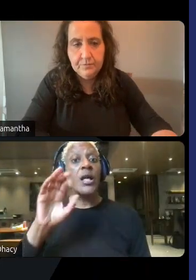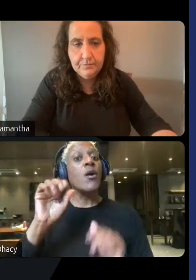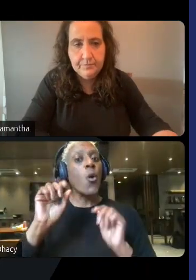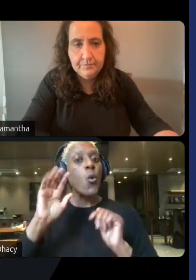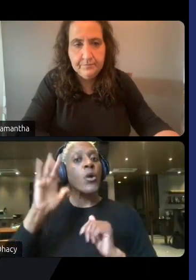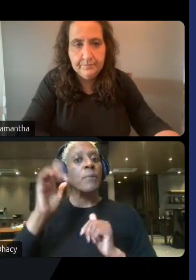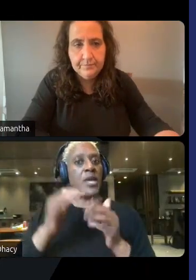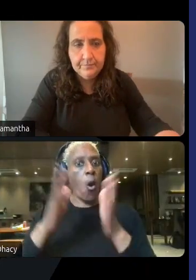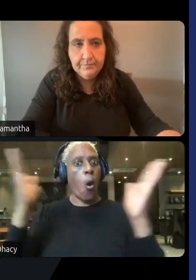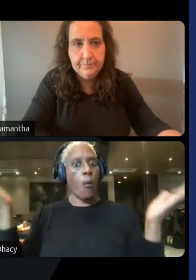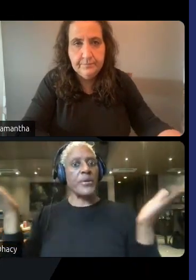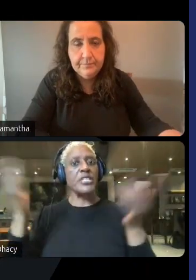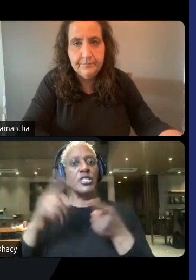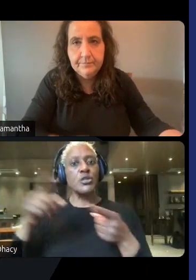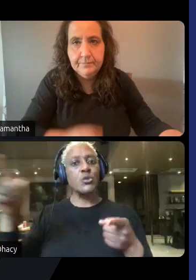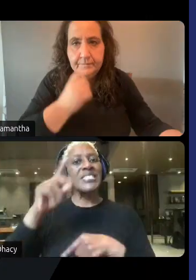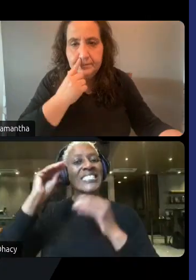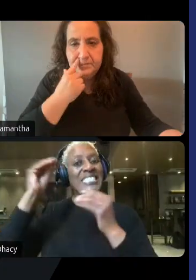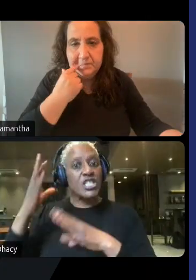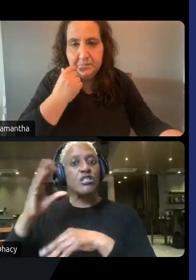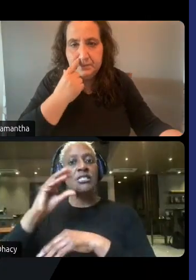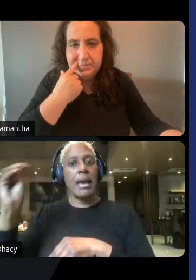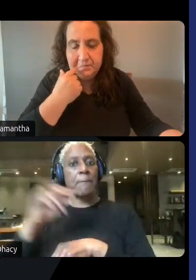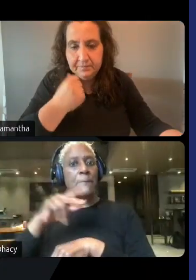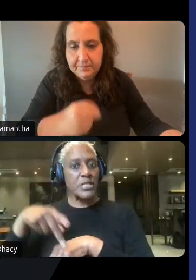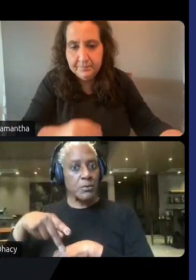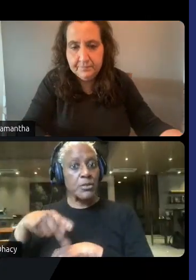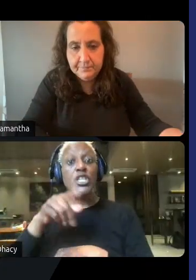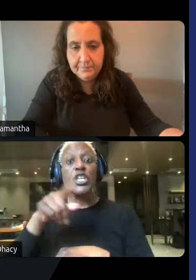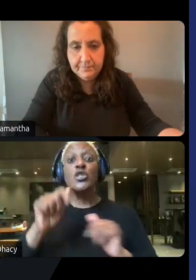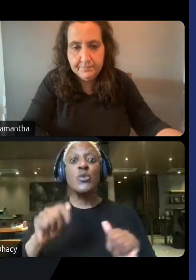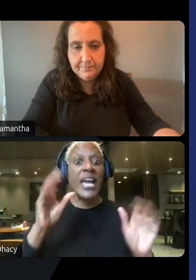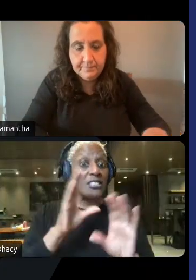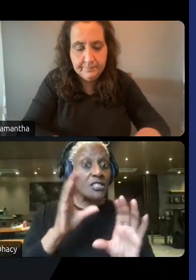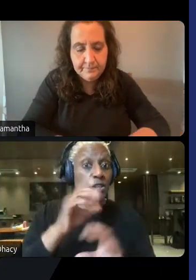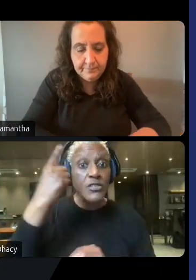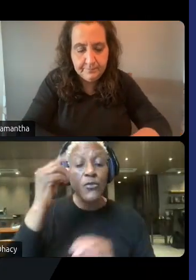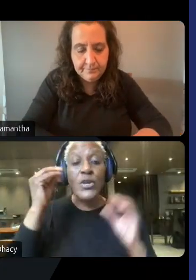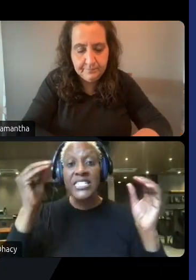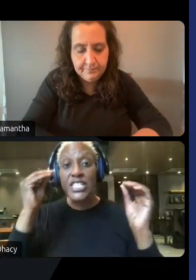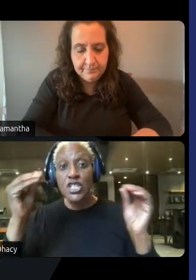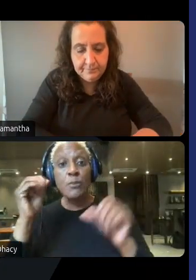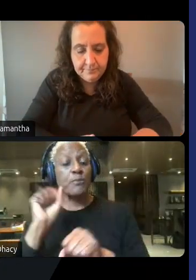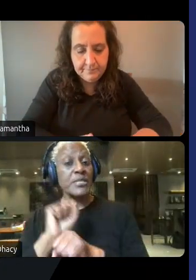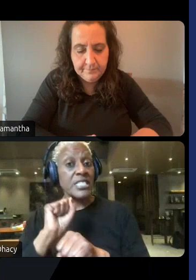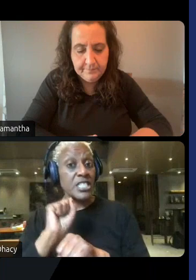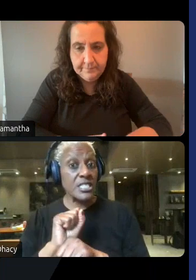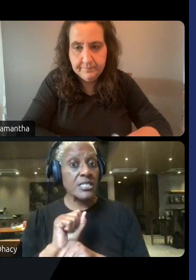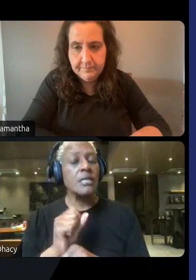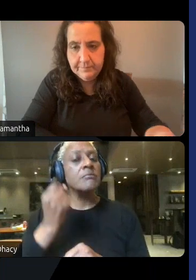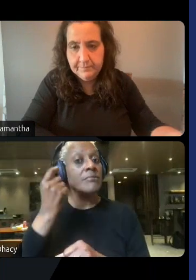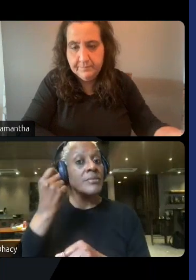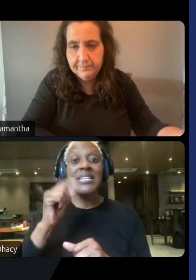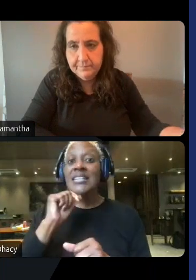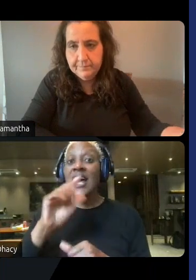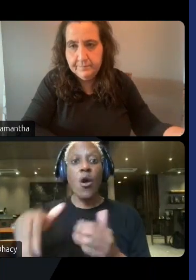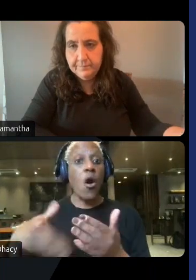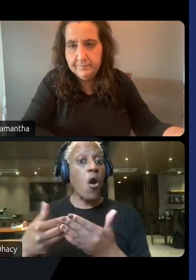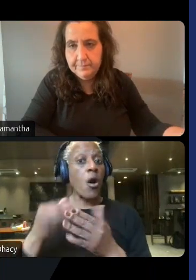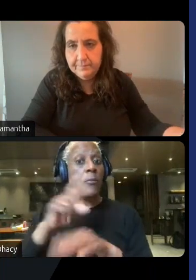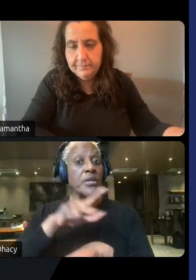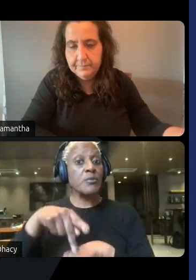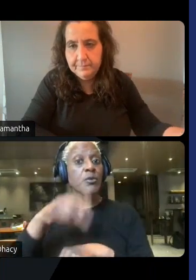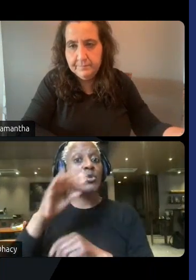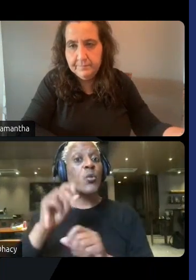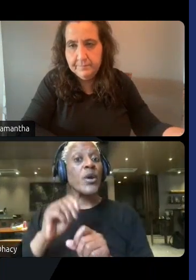recruiters. You'll be able to search for teaching positions. It's important to know that not all principals list positions in the New